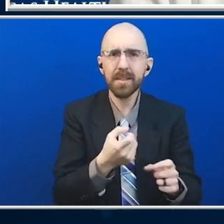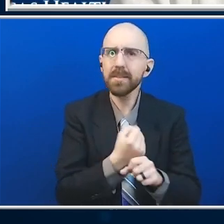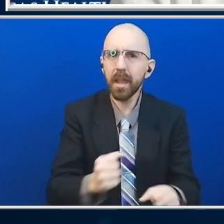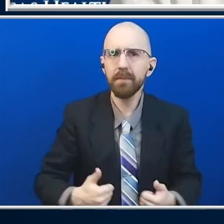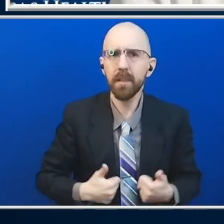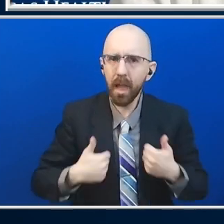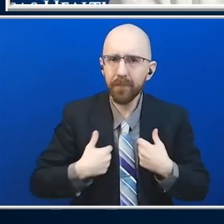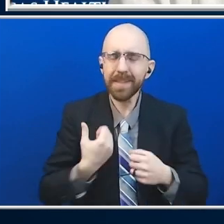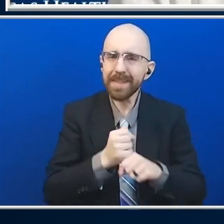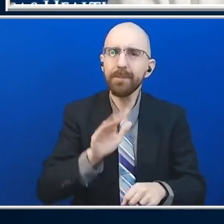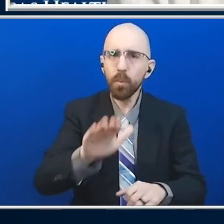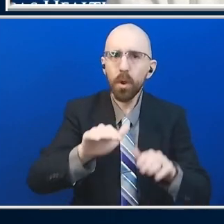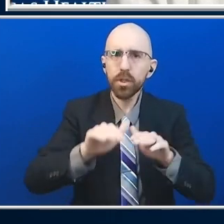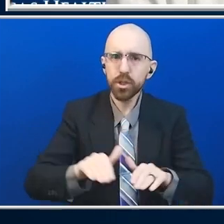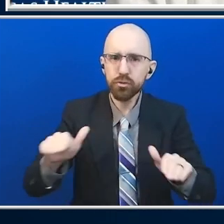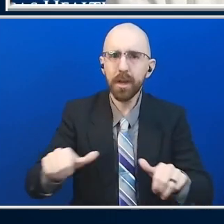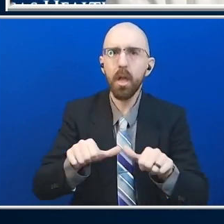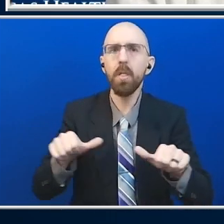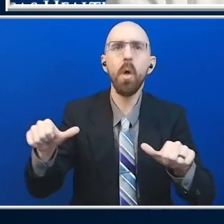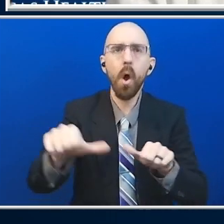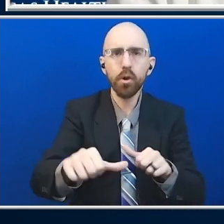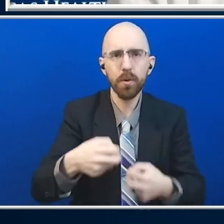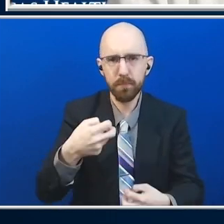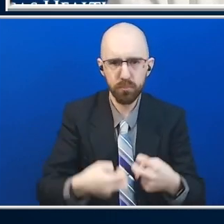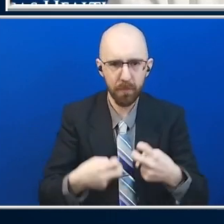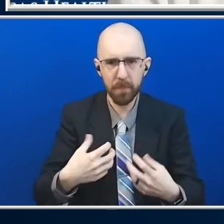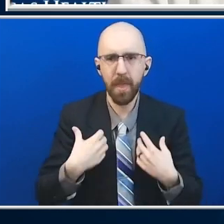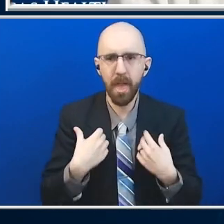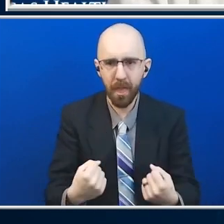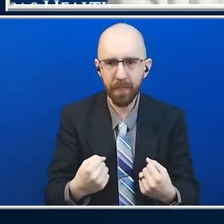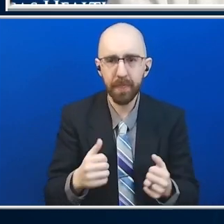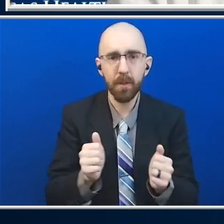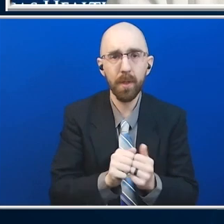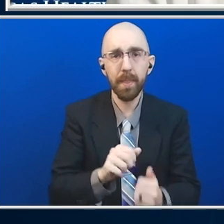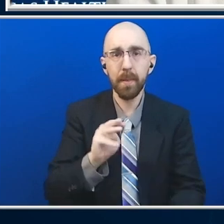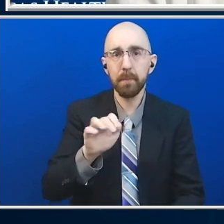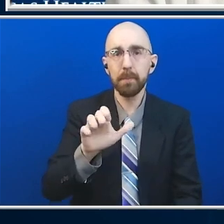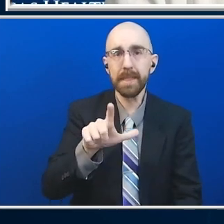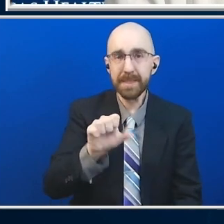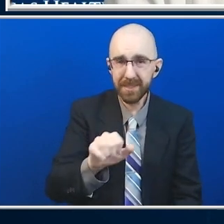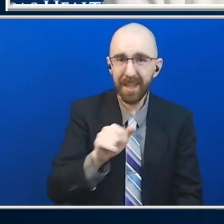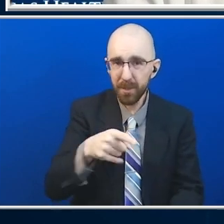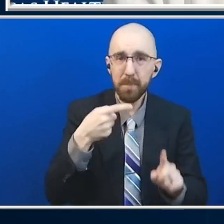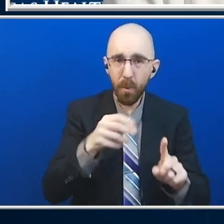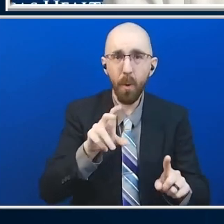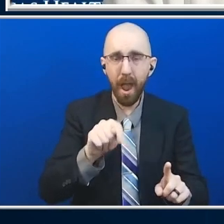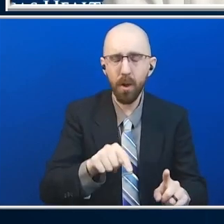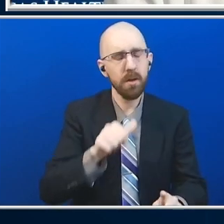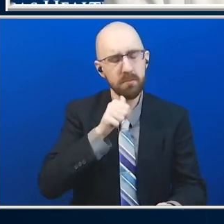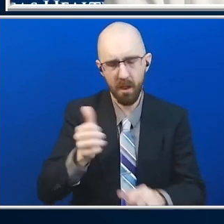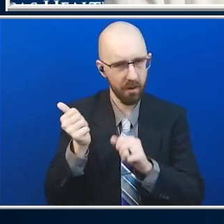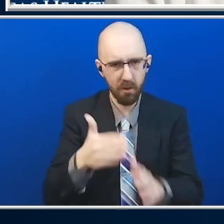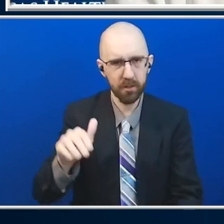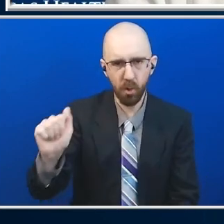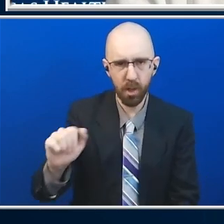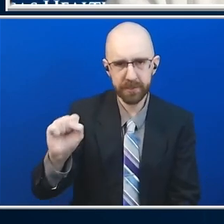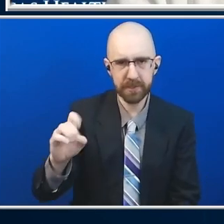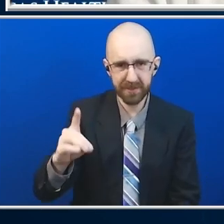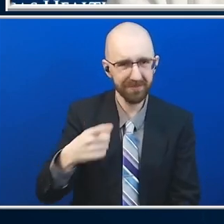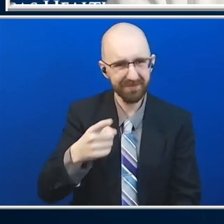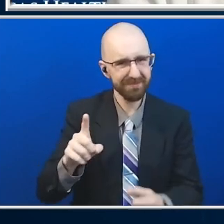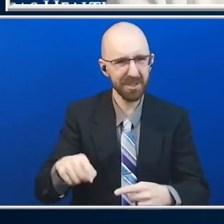from long-term problems as related to the measles. And as you point out, it does not cause autism. Autism has been around for